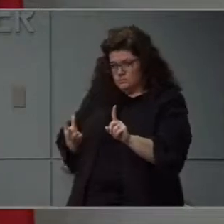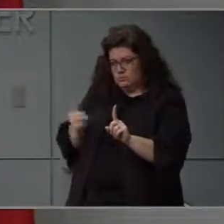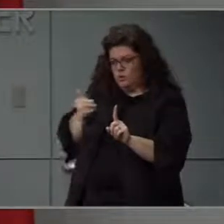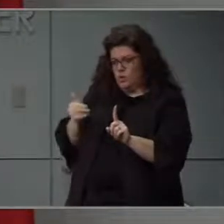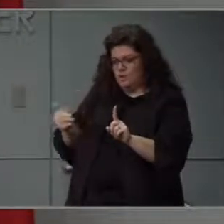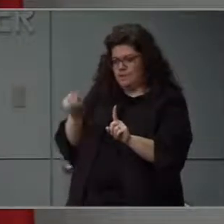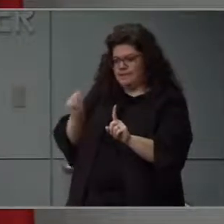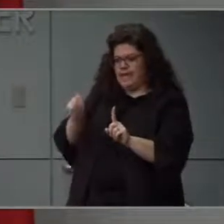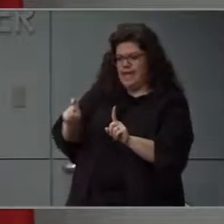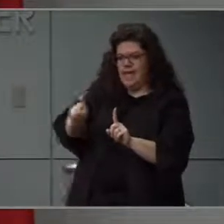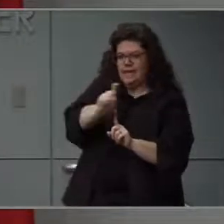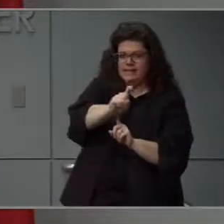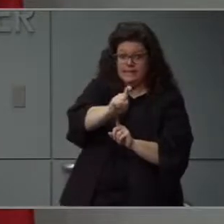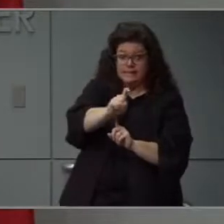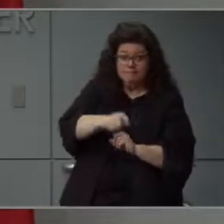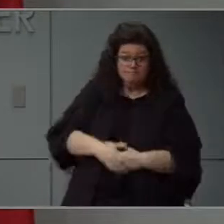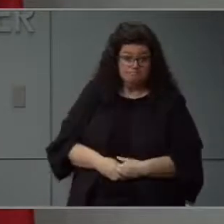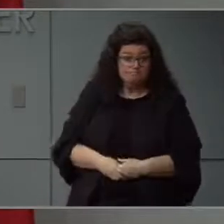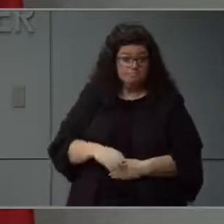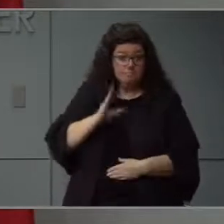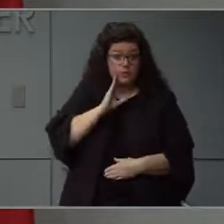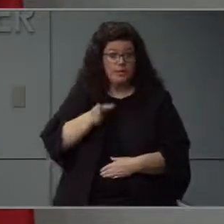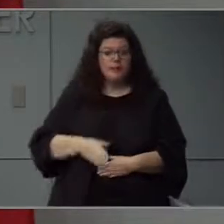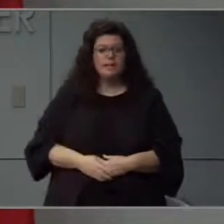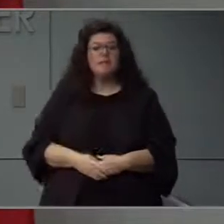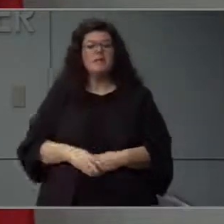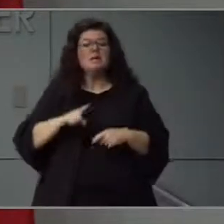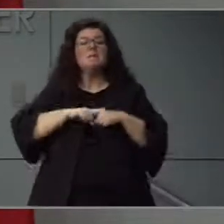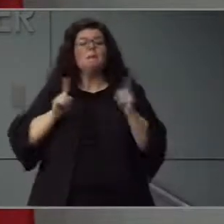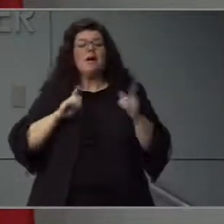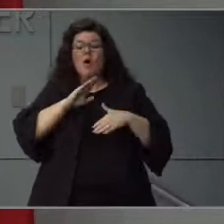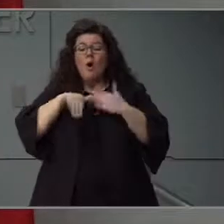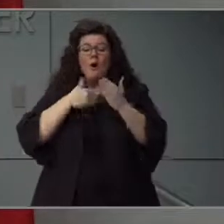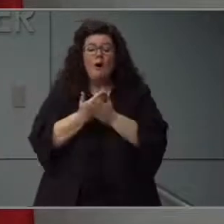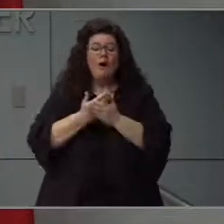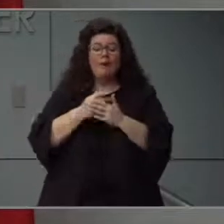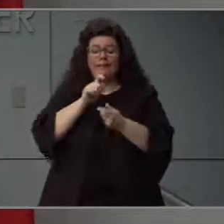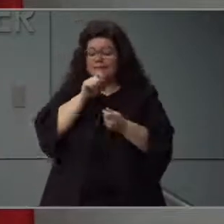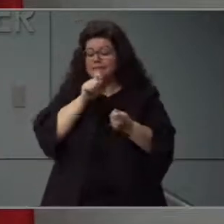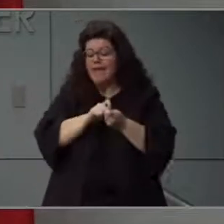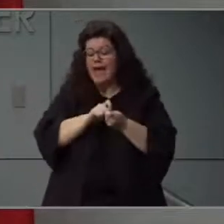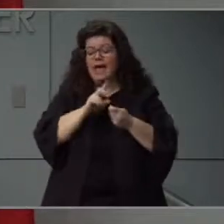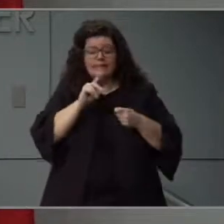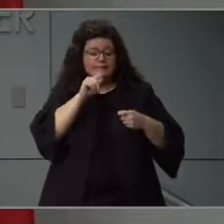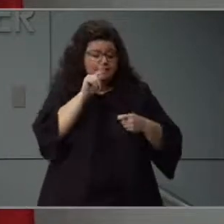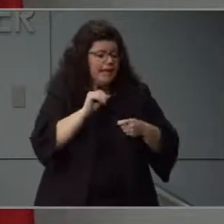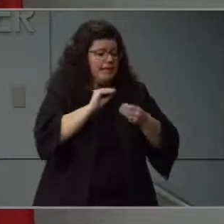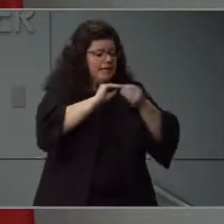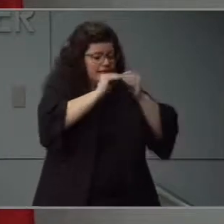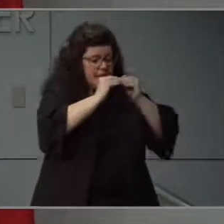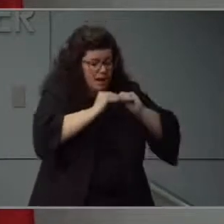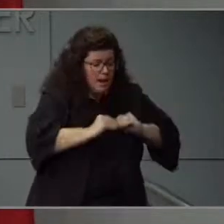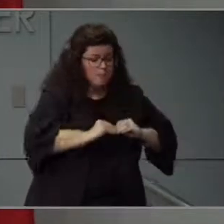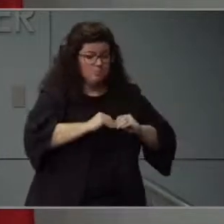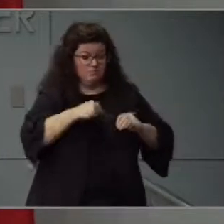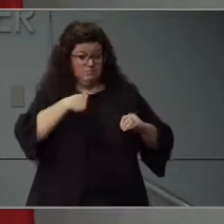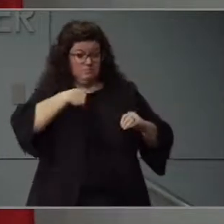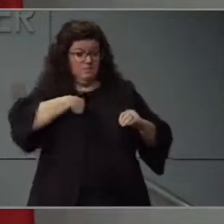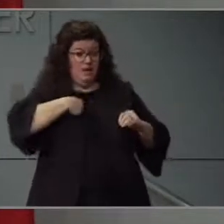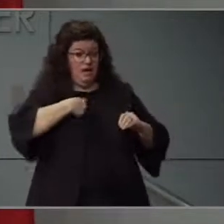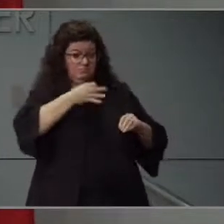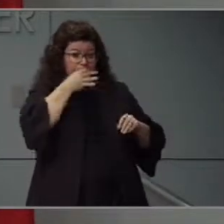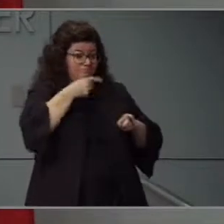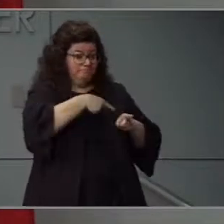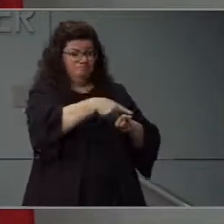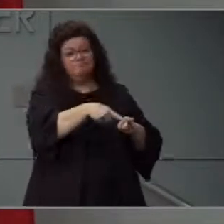testing. I'm not as close to the details on the data side for our correctional facilities,